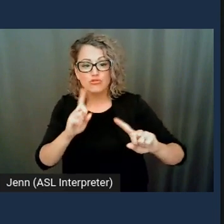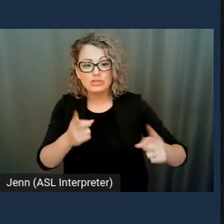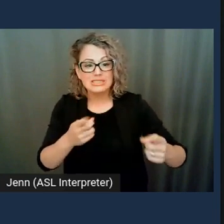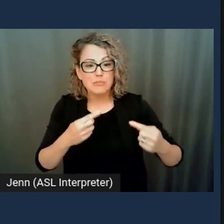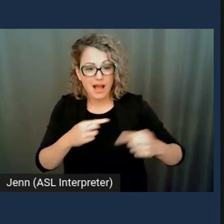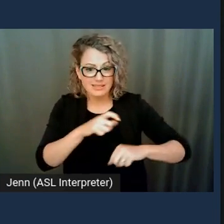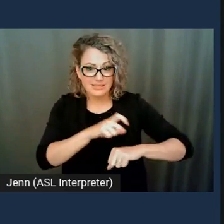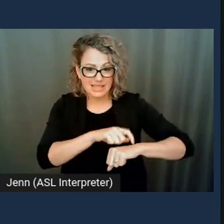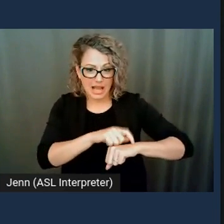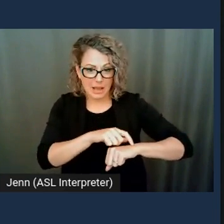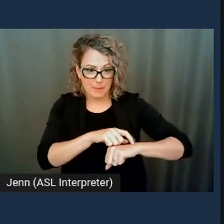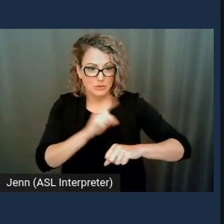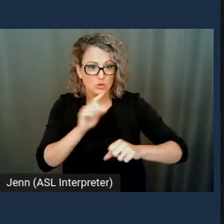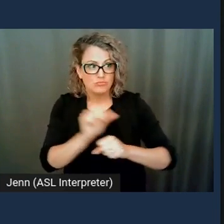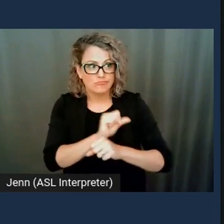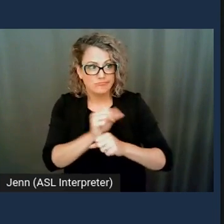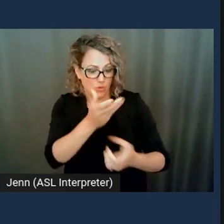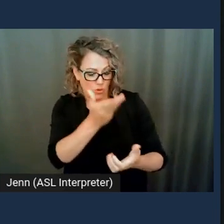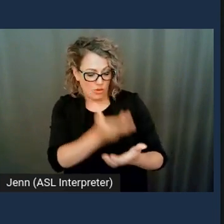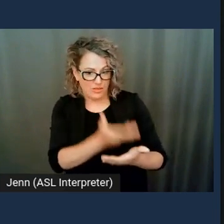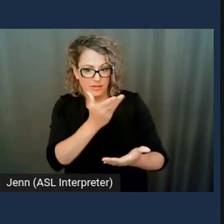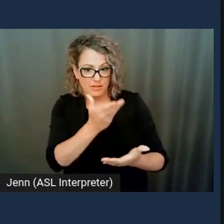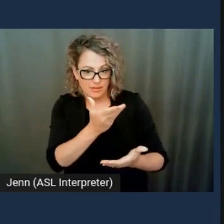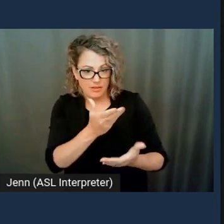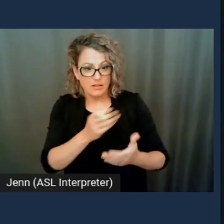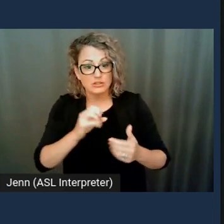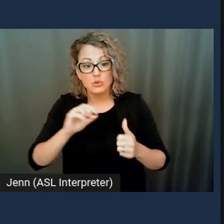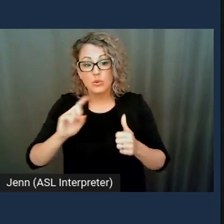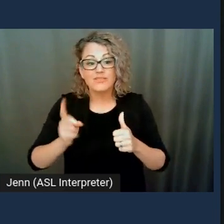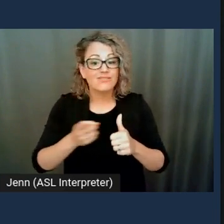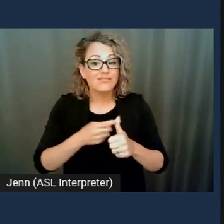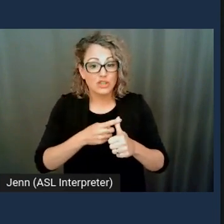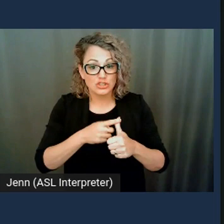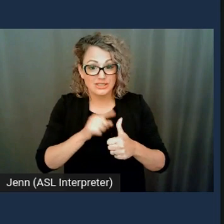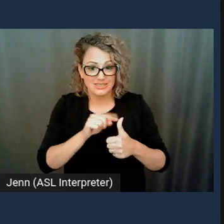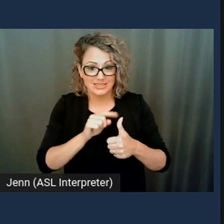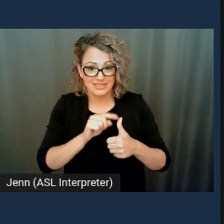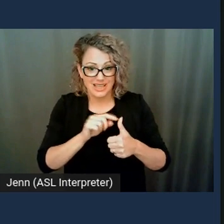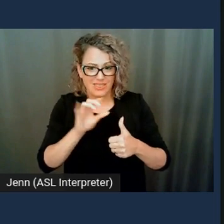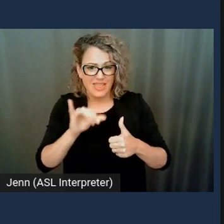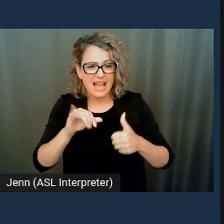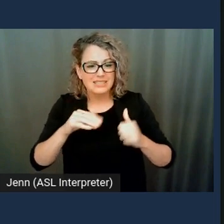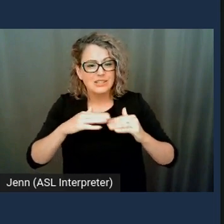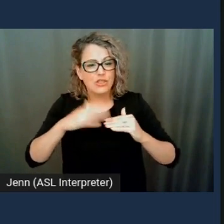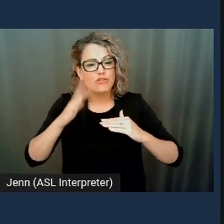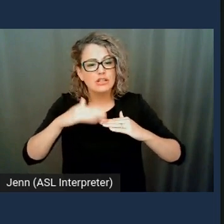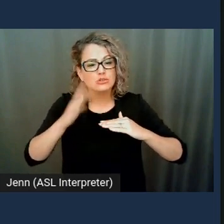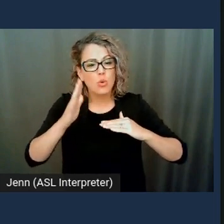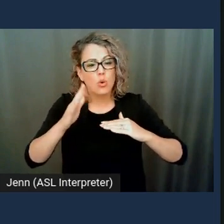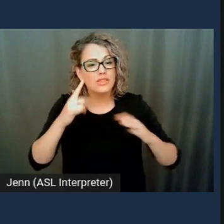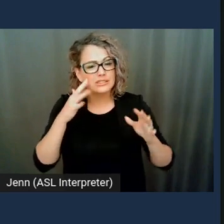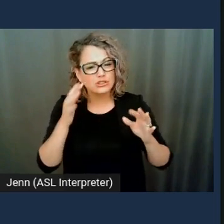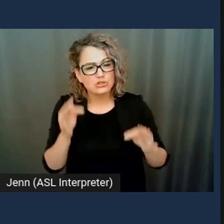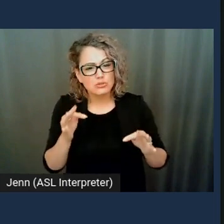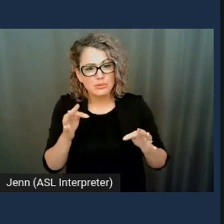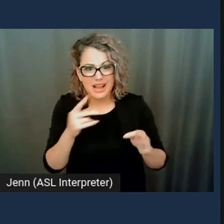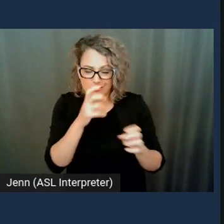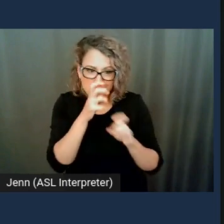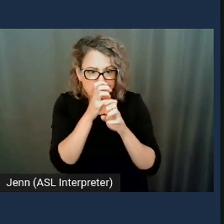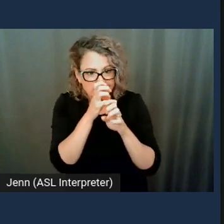authentication. So the first one is the authentication threshold. This determines how stringent